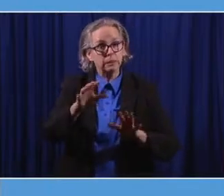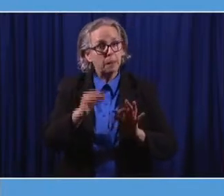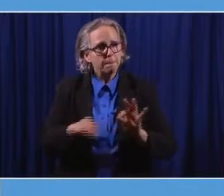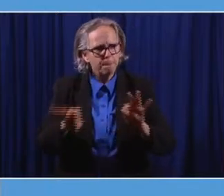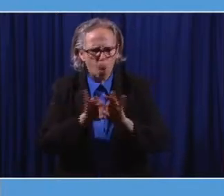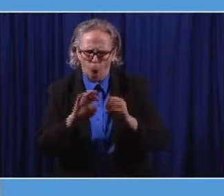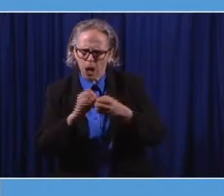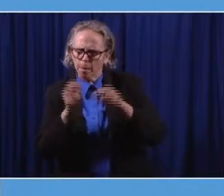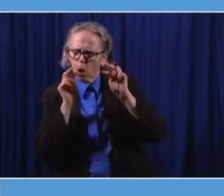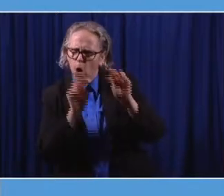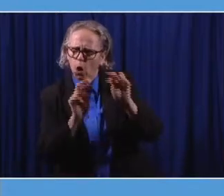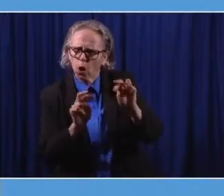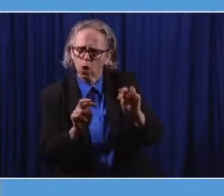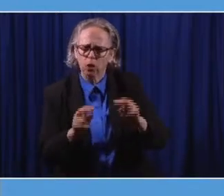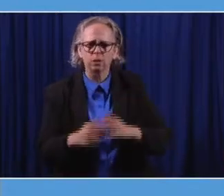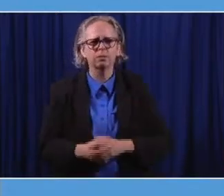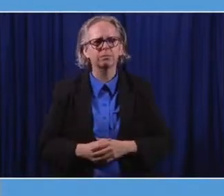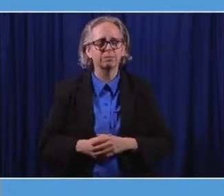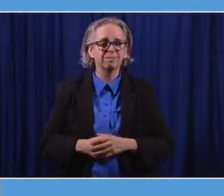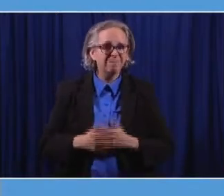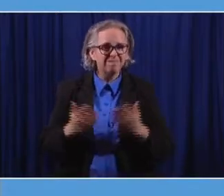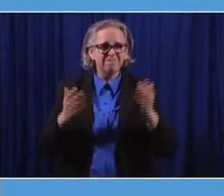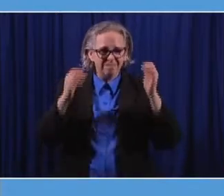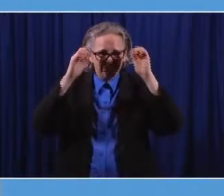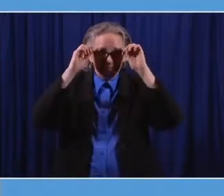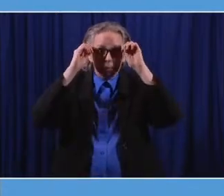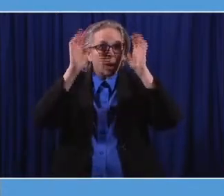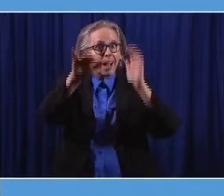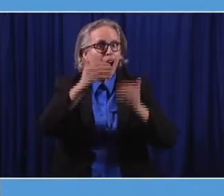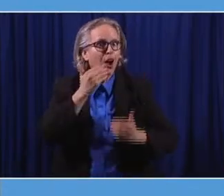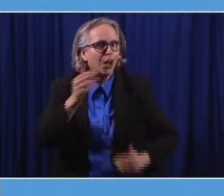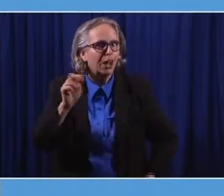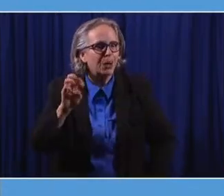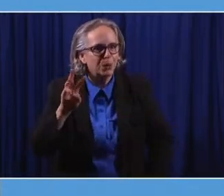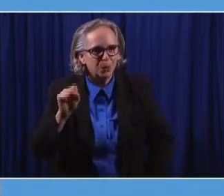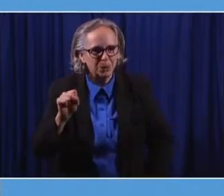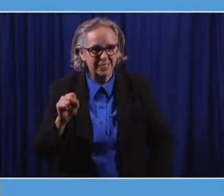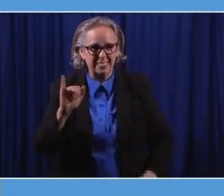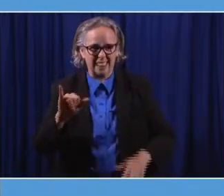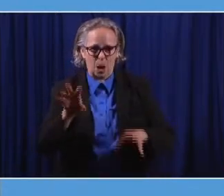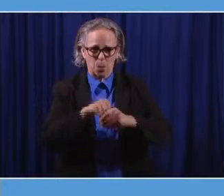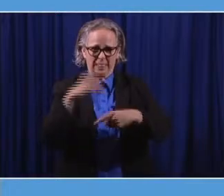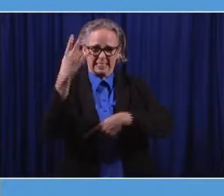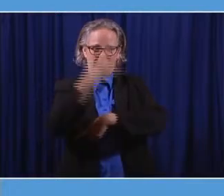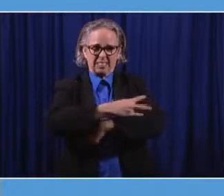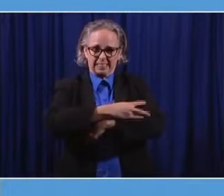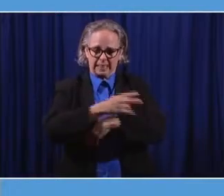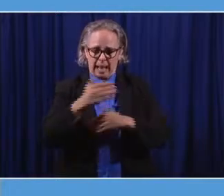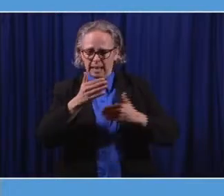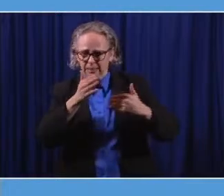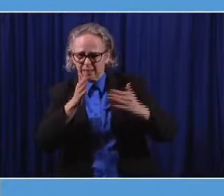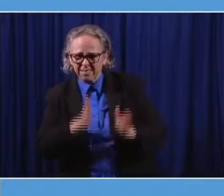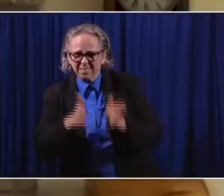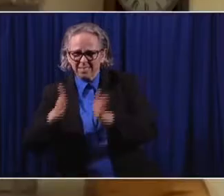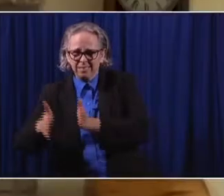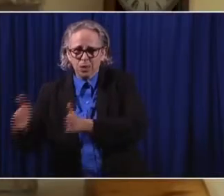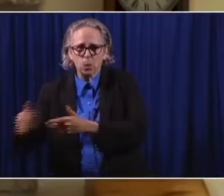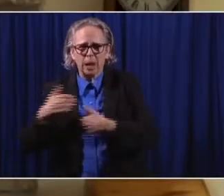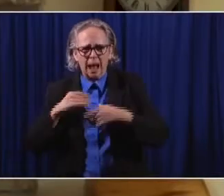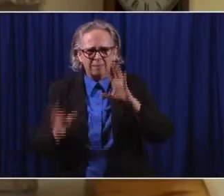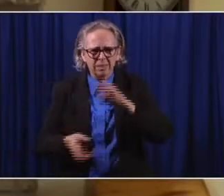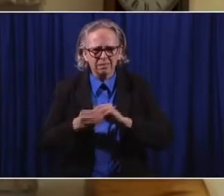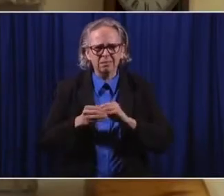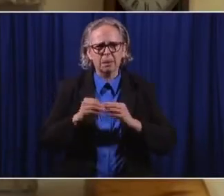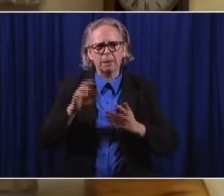is the good news is that our 7-day moving average of tests is over 32,000 tests per day. Again, not where we want to be, but